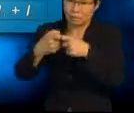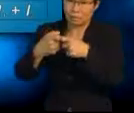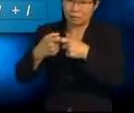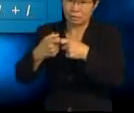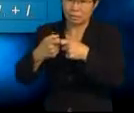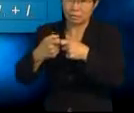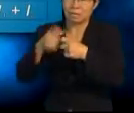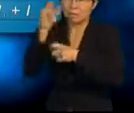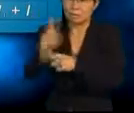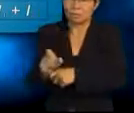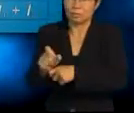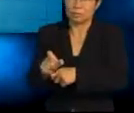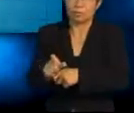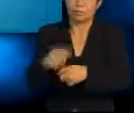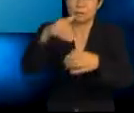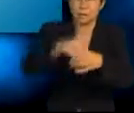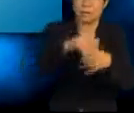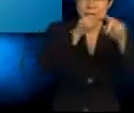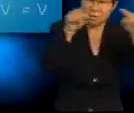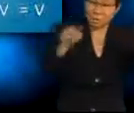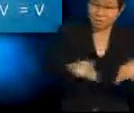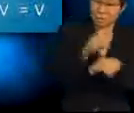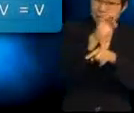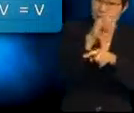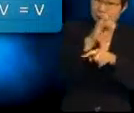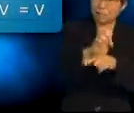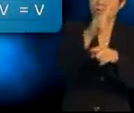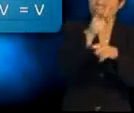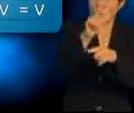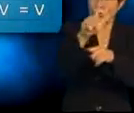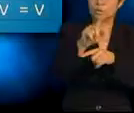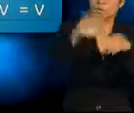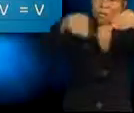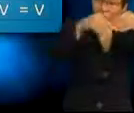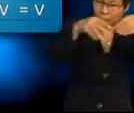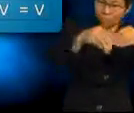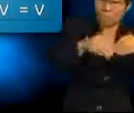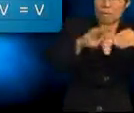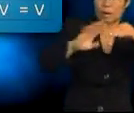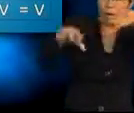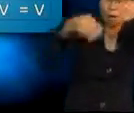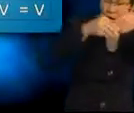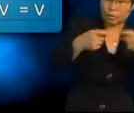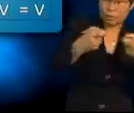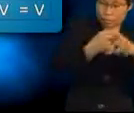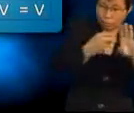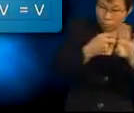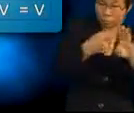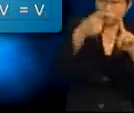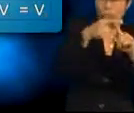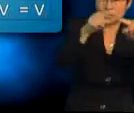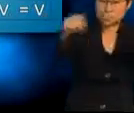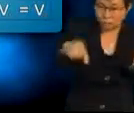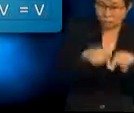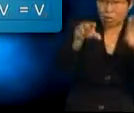individual branches. In a series circuit, voltage can be increased by adding more batteries to the